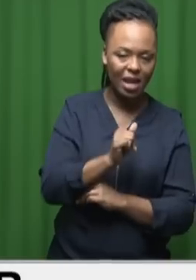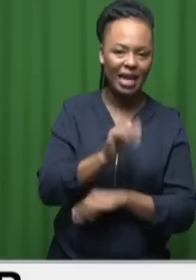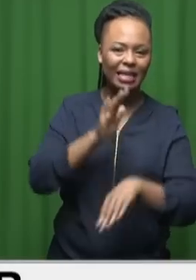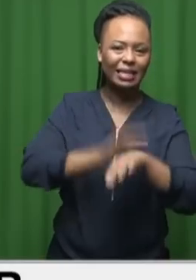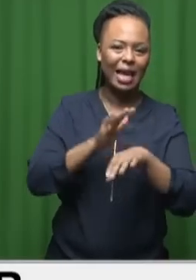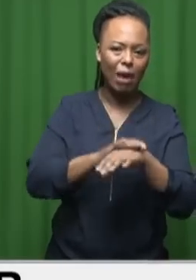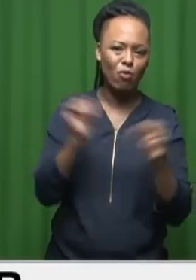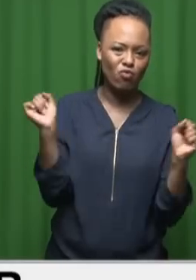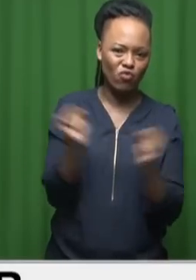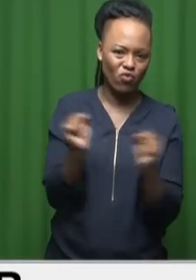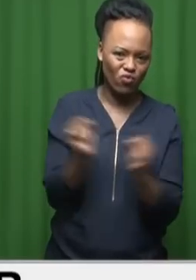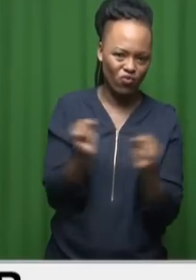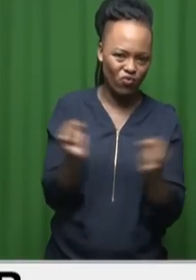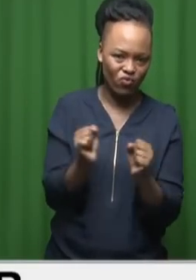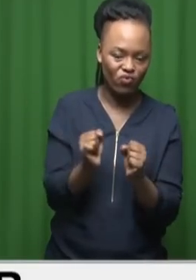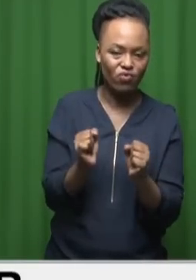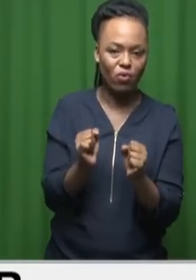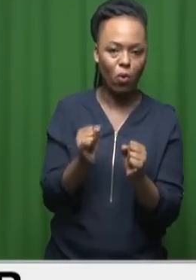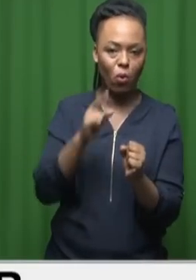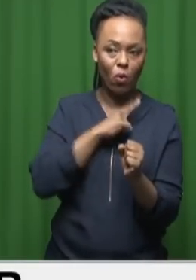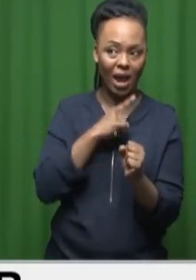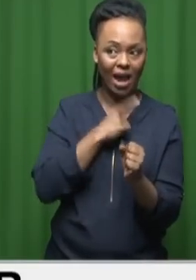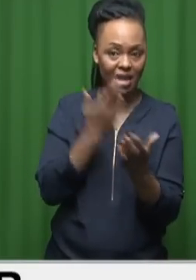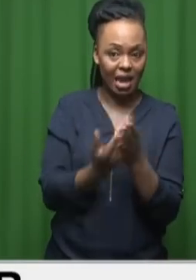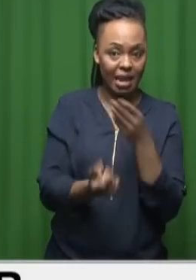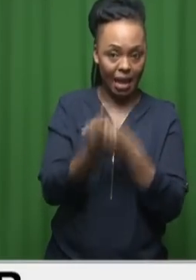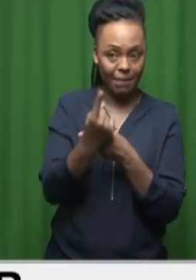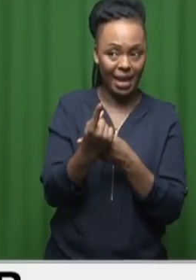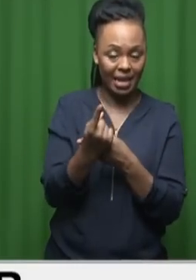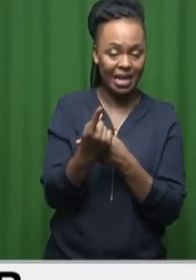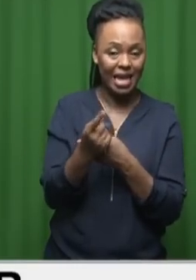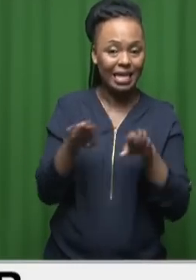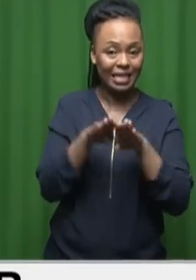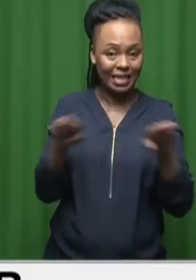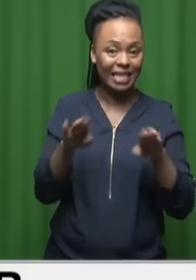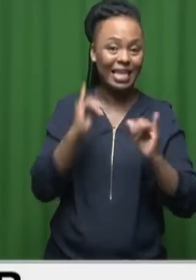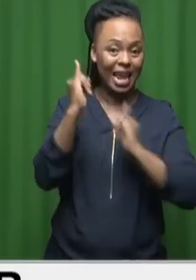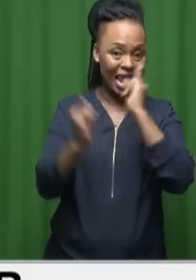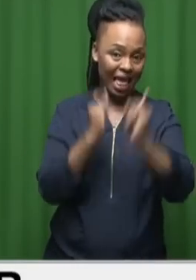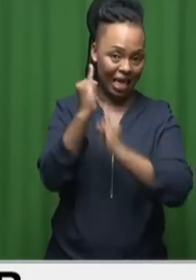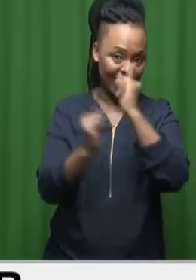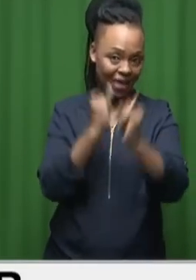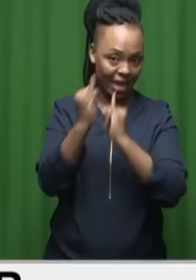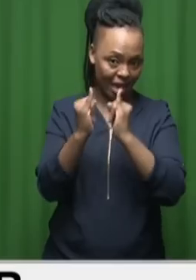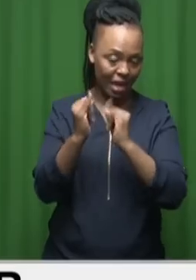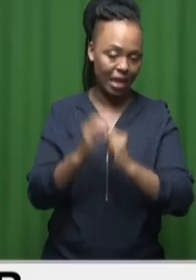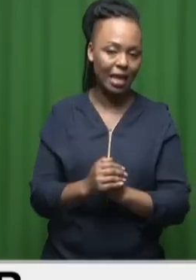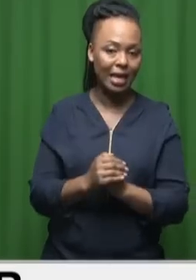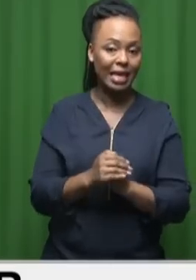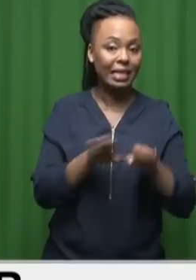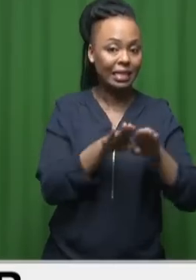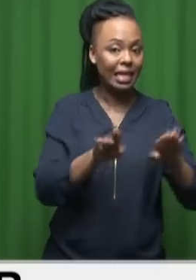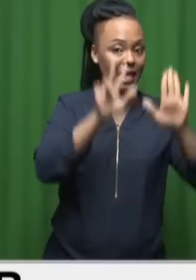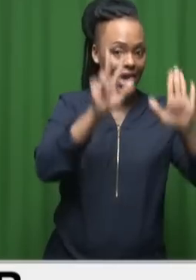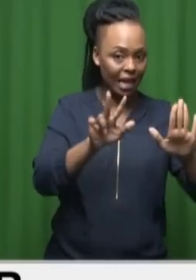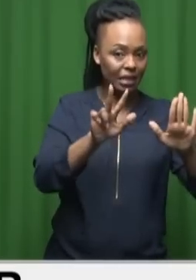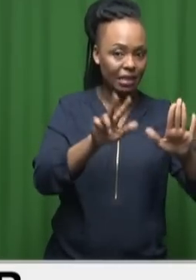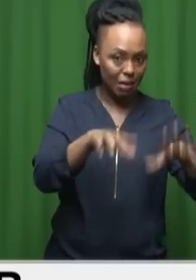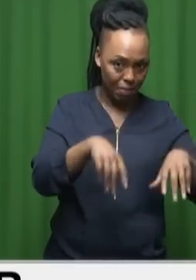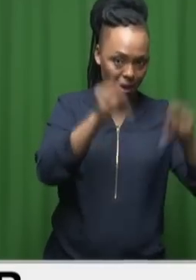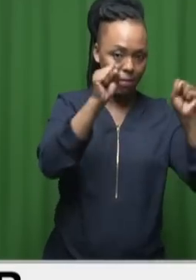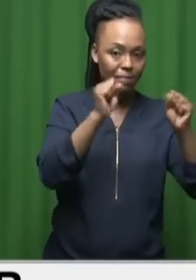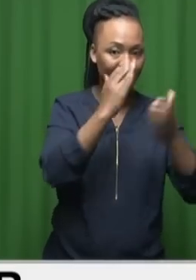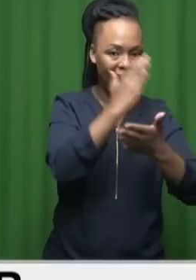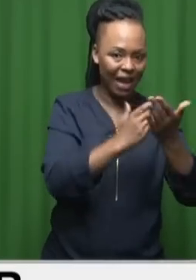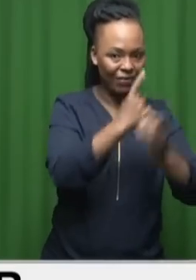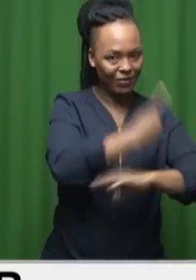we could go beyond stage 11, as I indicated. And then it's basically stage 8 is already shut down for half the